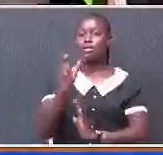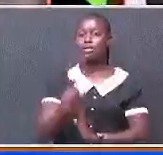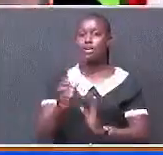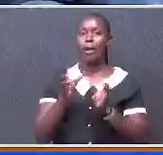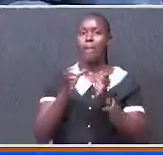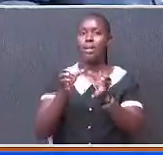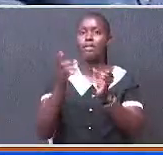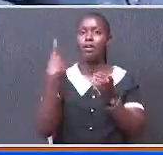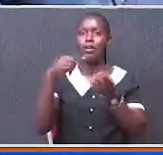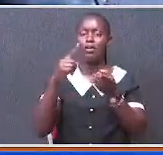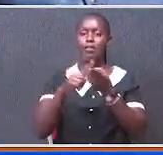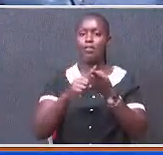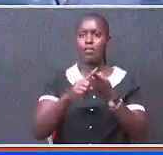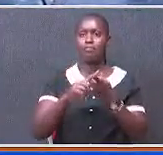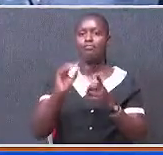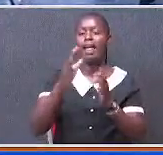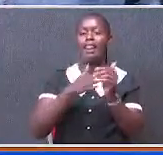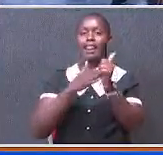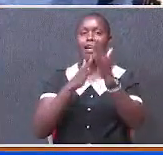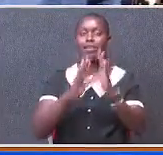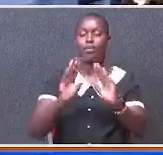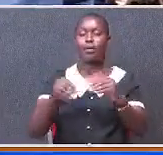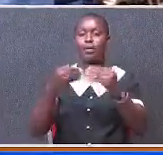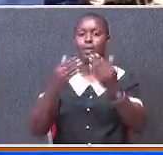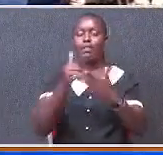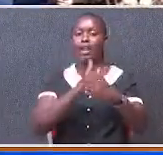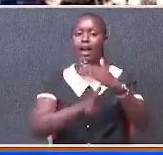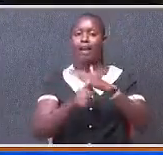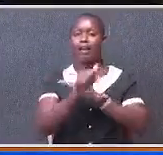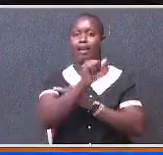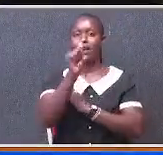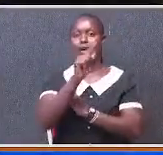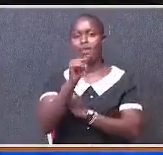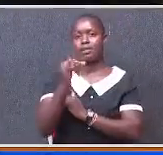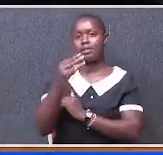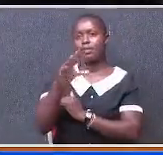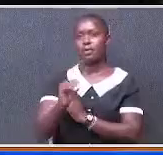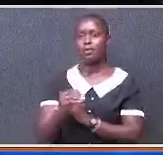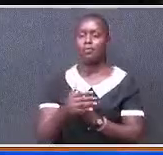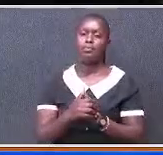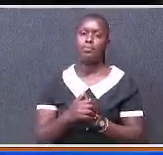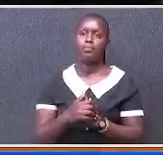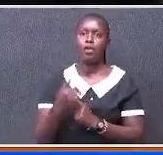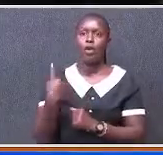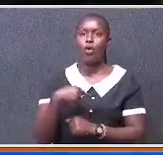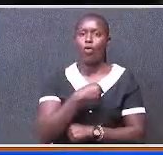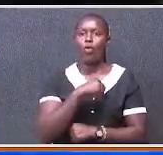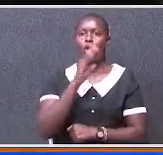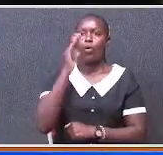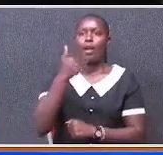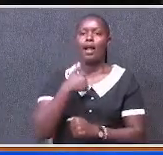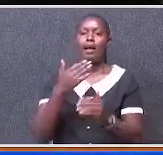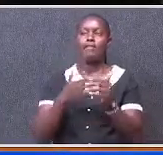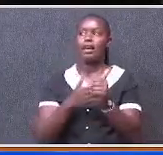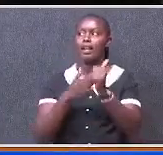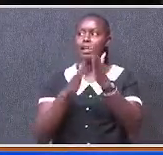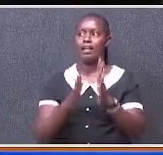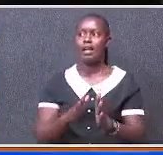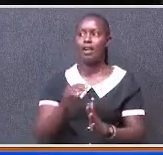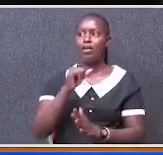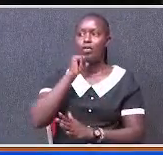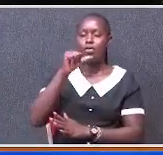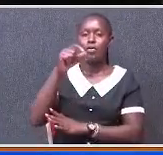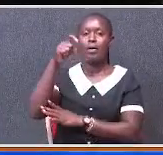position in preparation for 2027 elections under the Azimio coalition. Tutakuwa na kinara. Sio lazima huyo